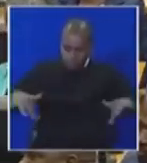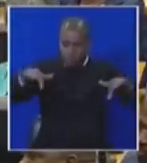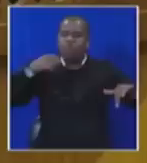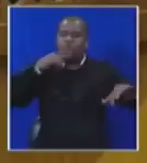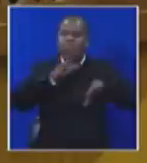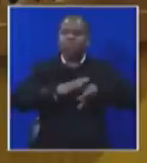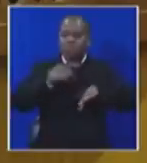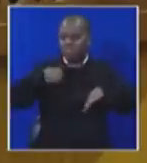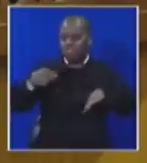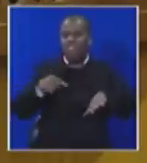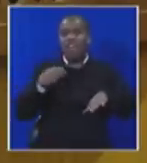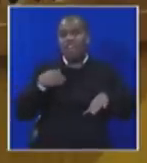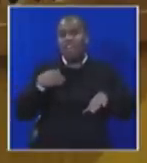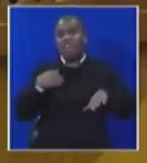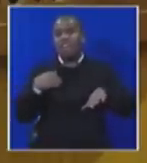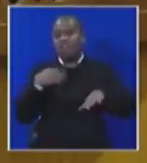handkerchief.